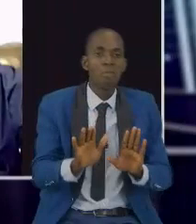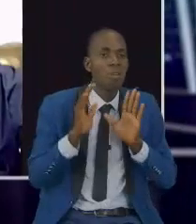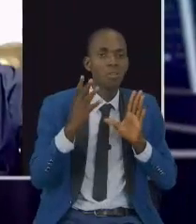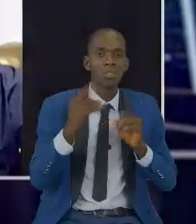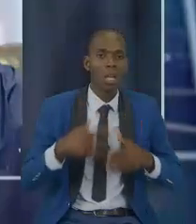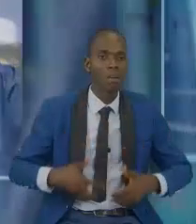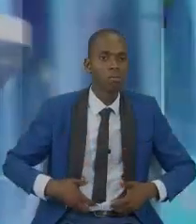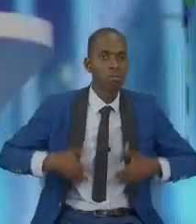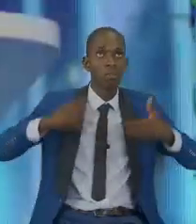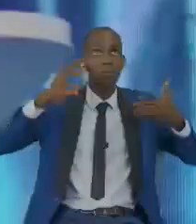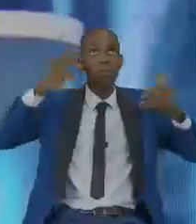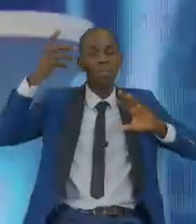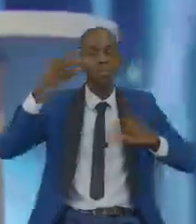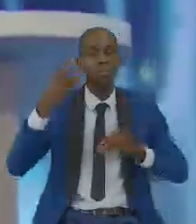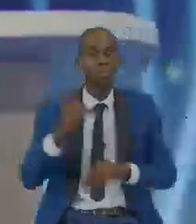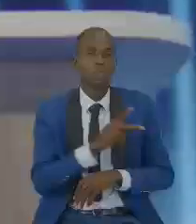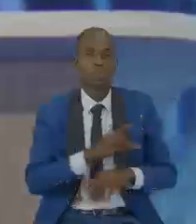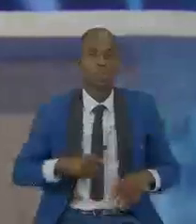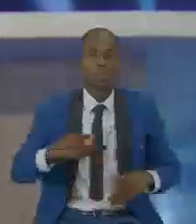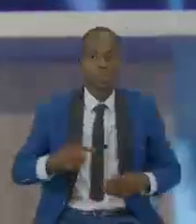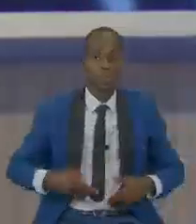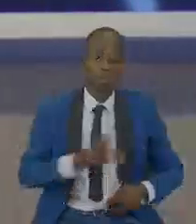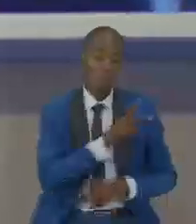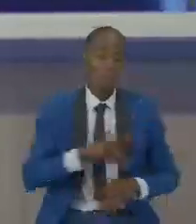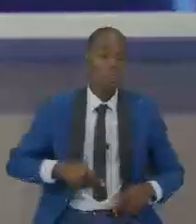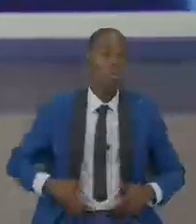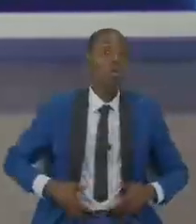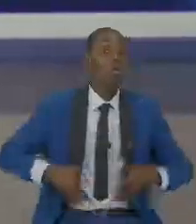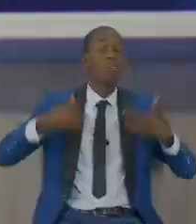the king. The wrath of the king